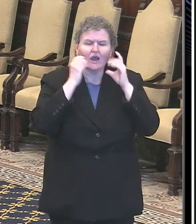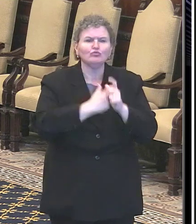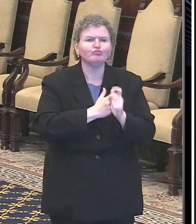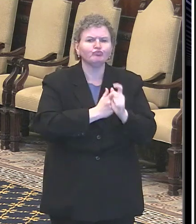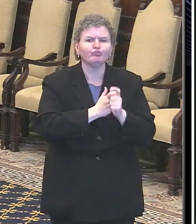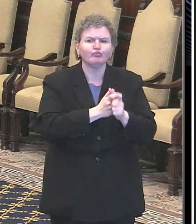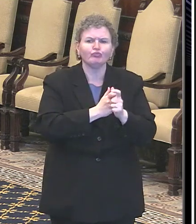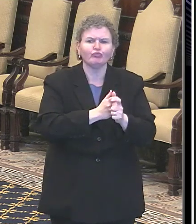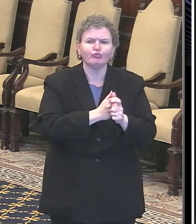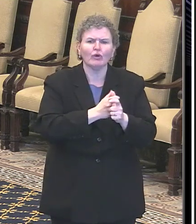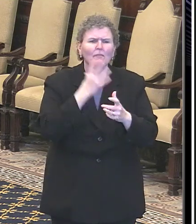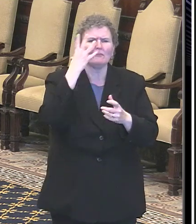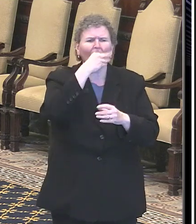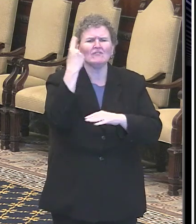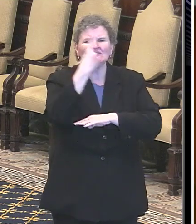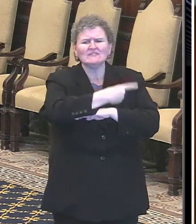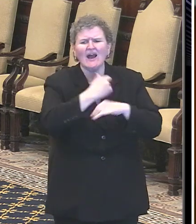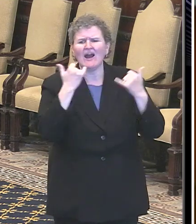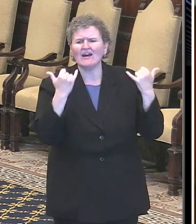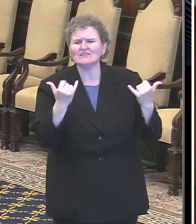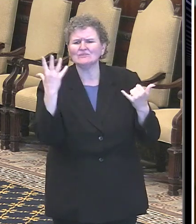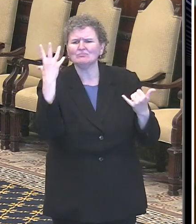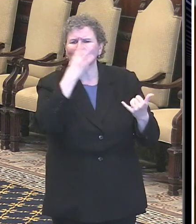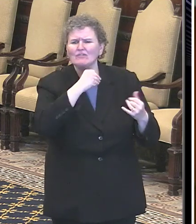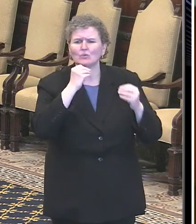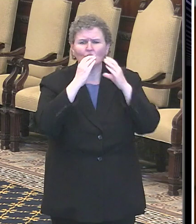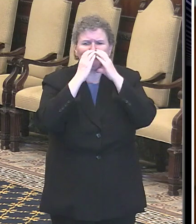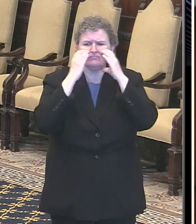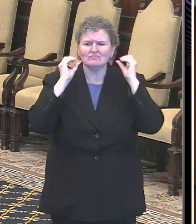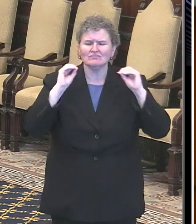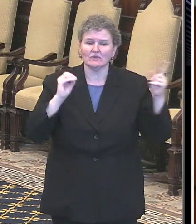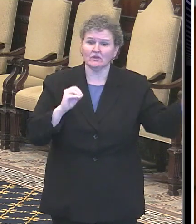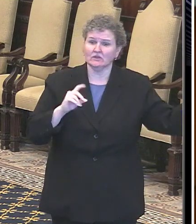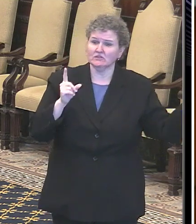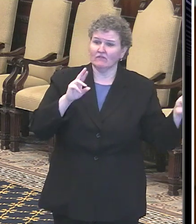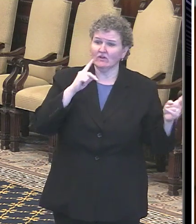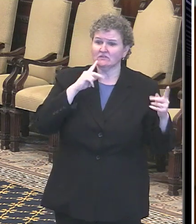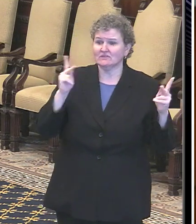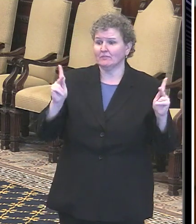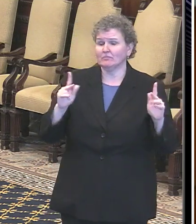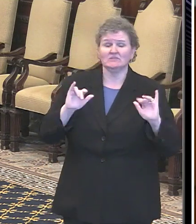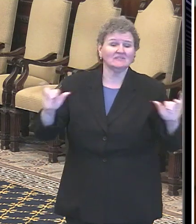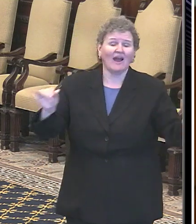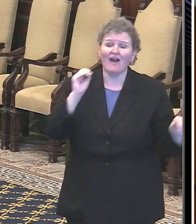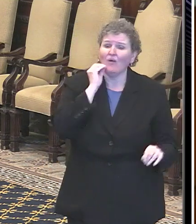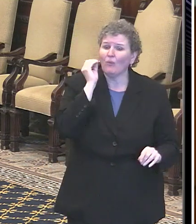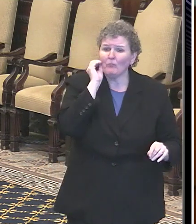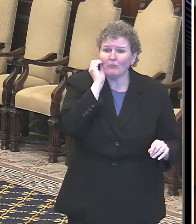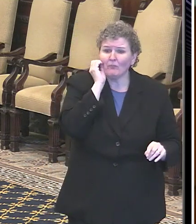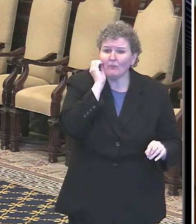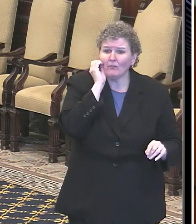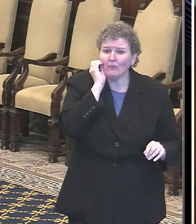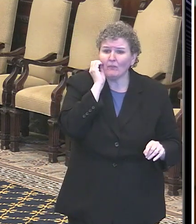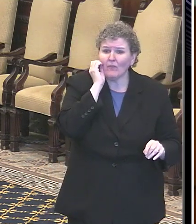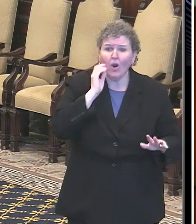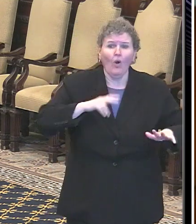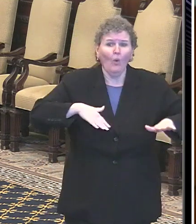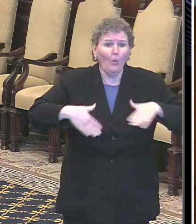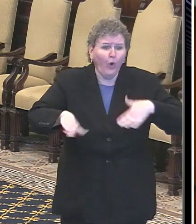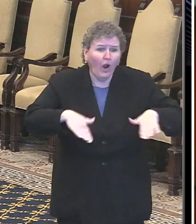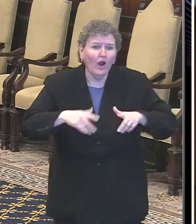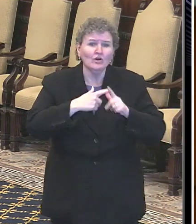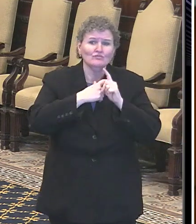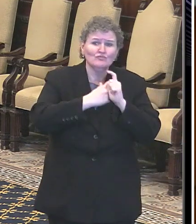What is your stance on that? We've been telling people in general to stay home, but we have been saying it's okay for people to go out for a walk or